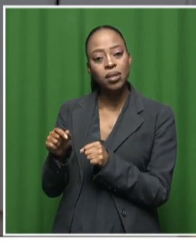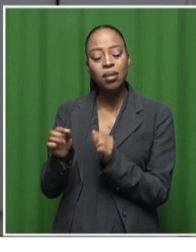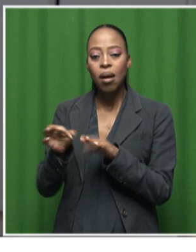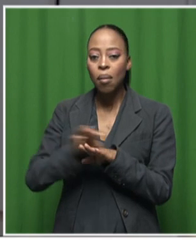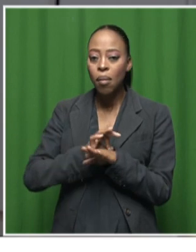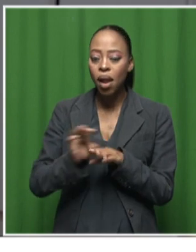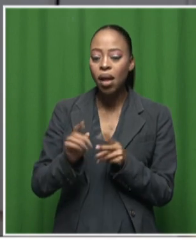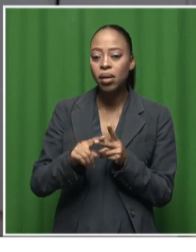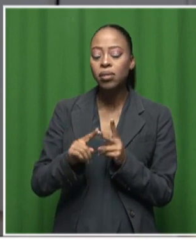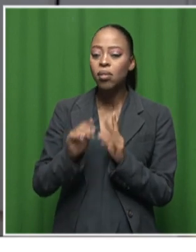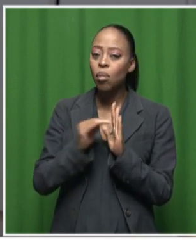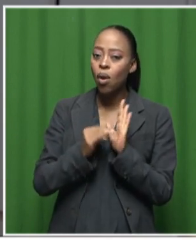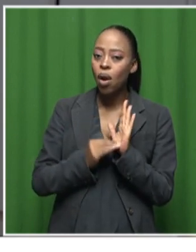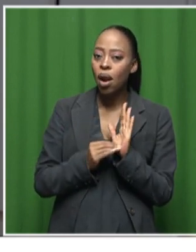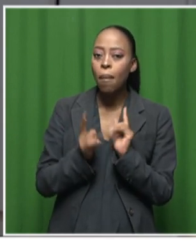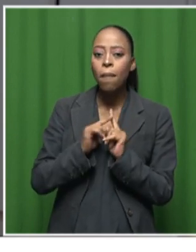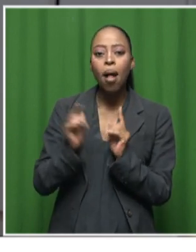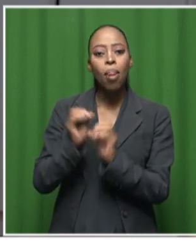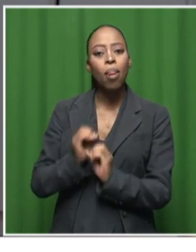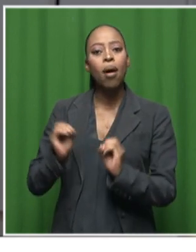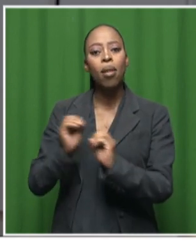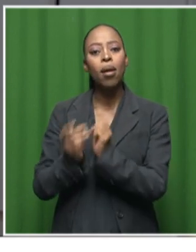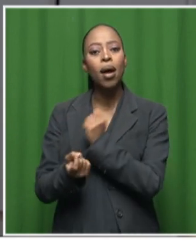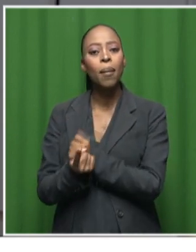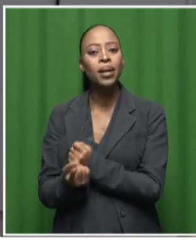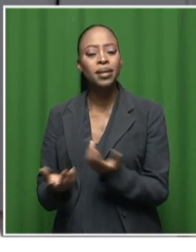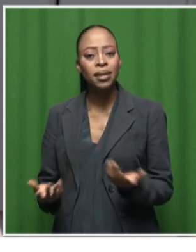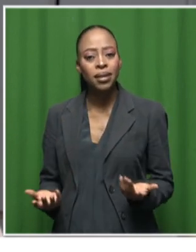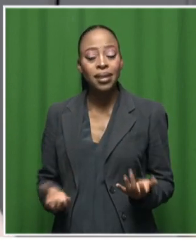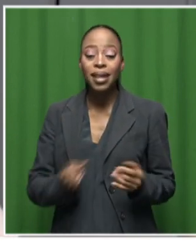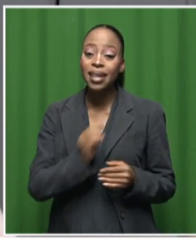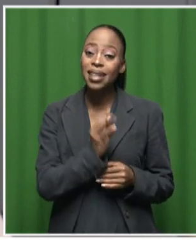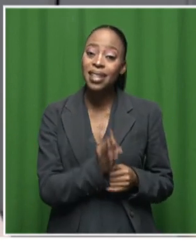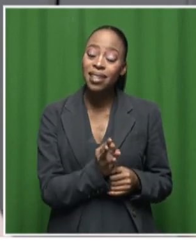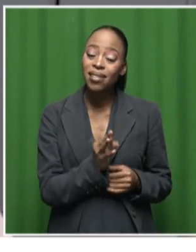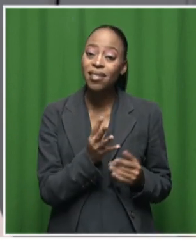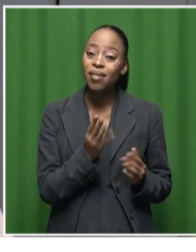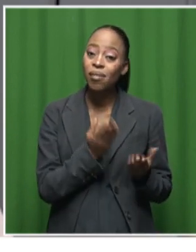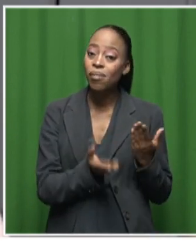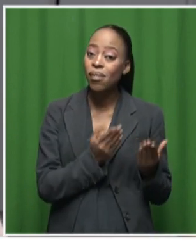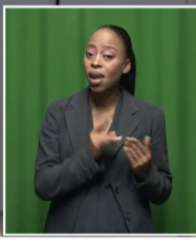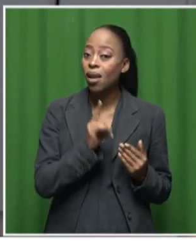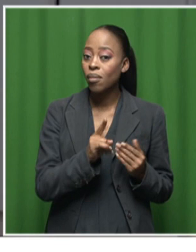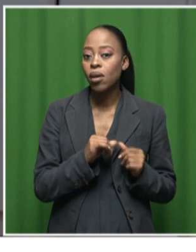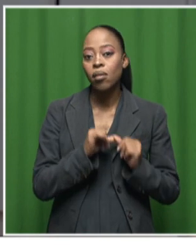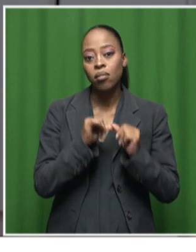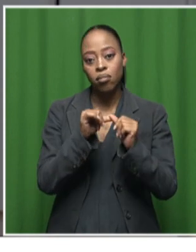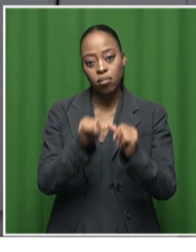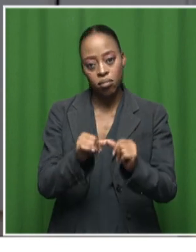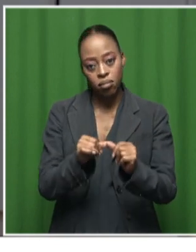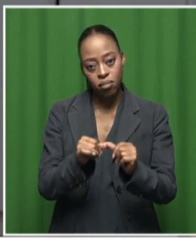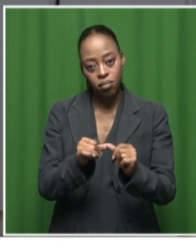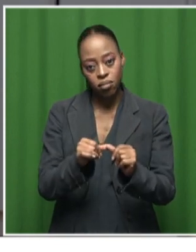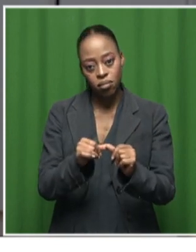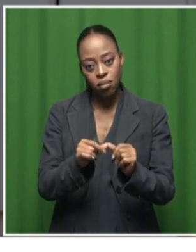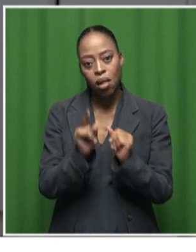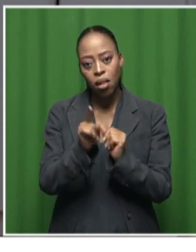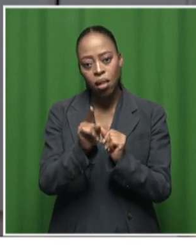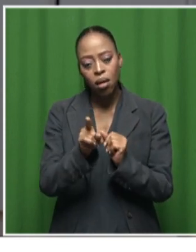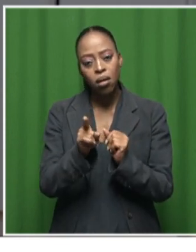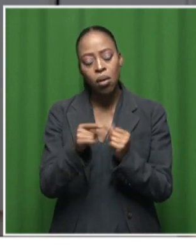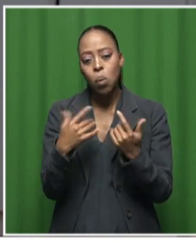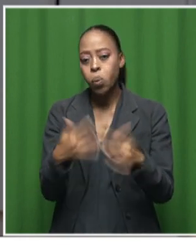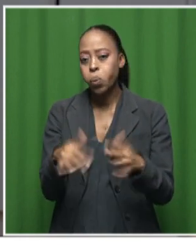are programs, but nothing gets actioned. If that was to begin to flow, it would make a